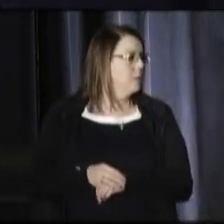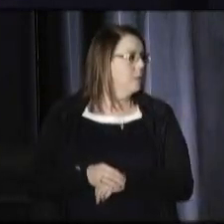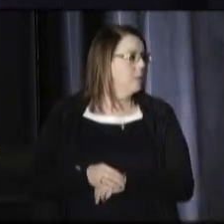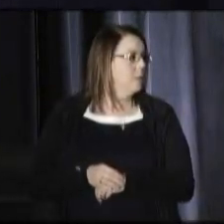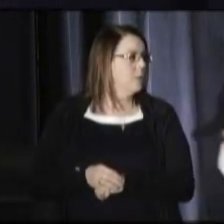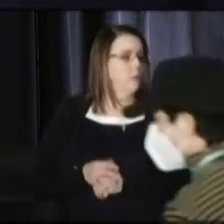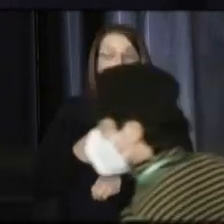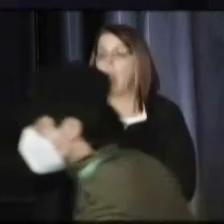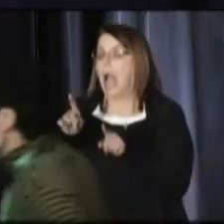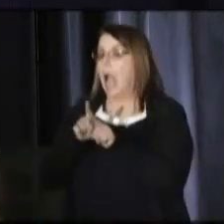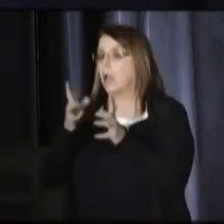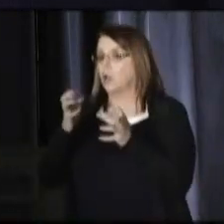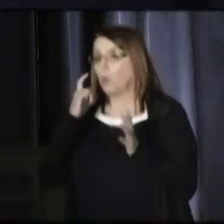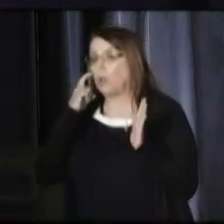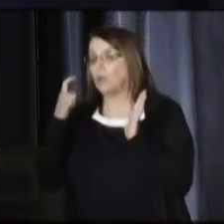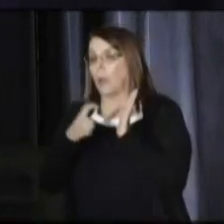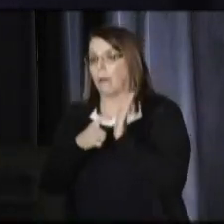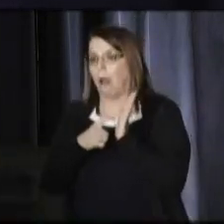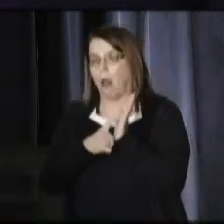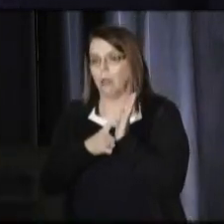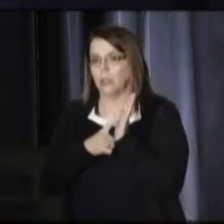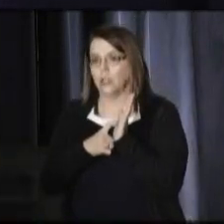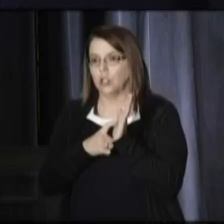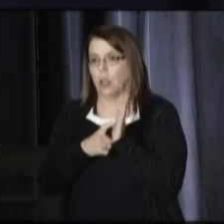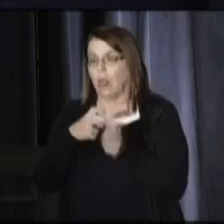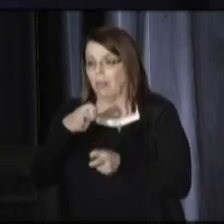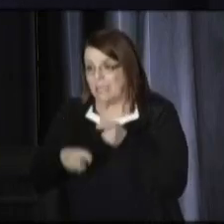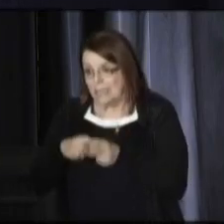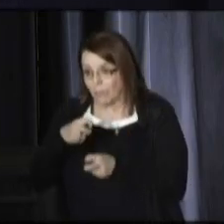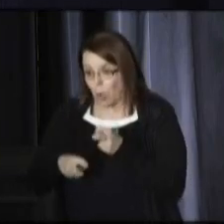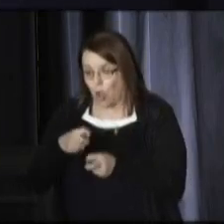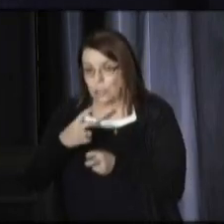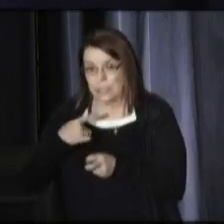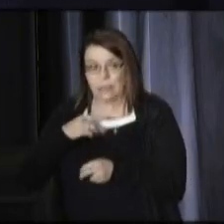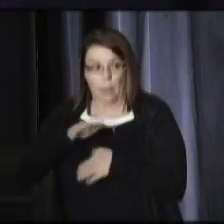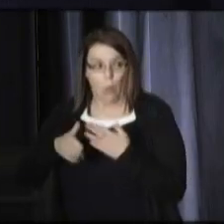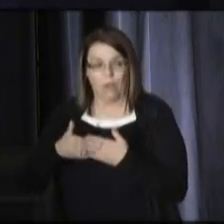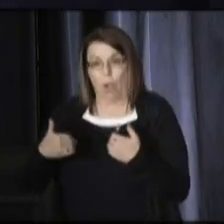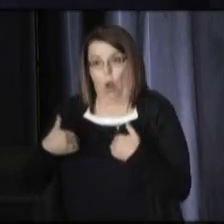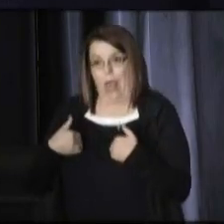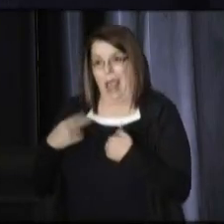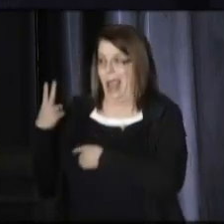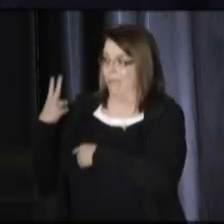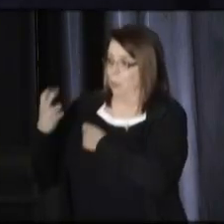Parsons School of Design and lives in New York City. Welcome, Jaime.